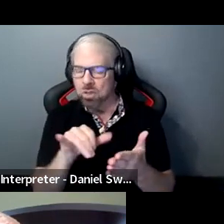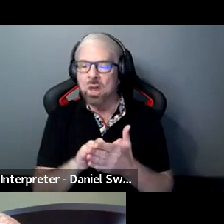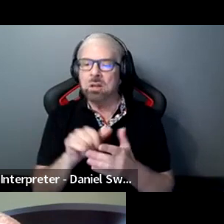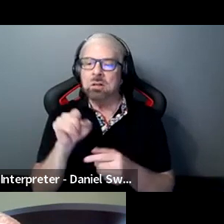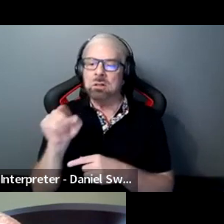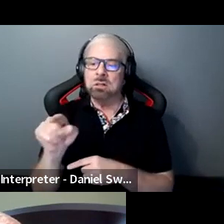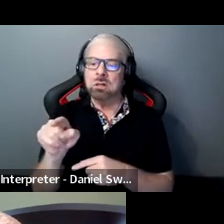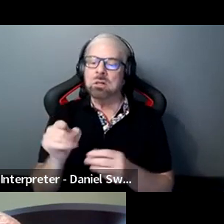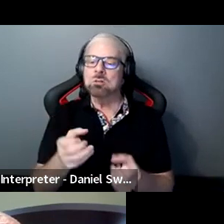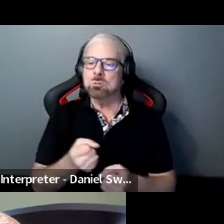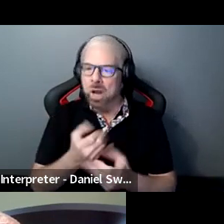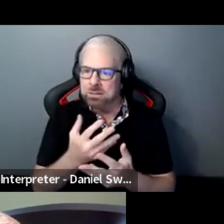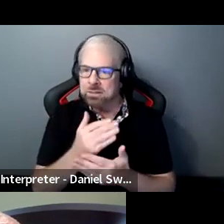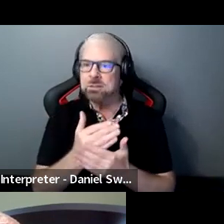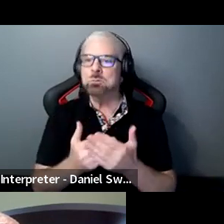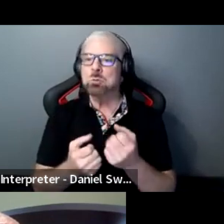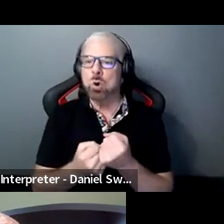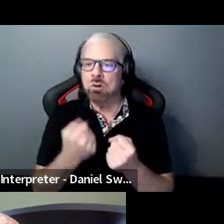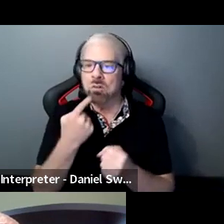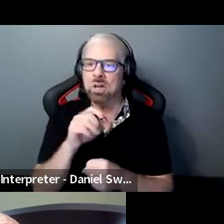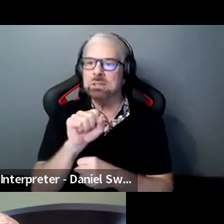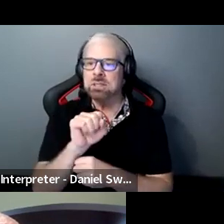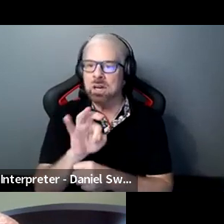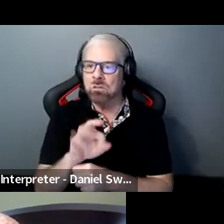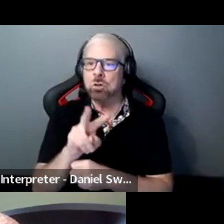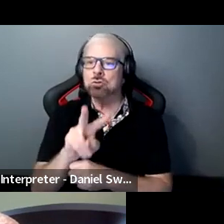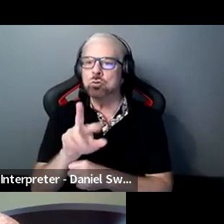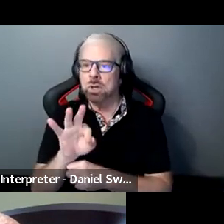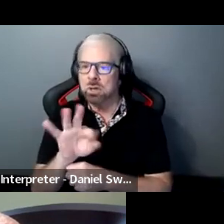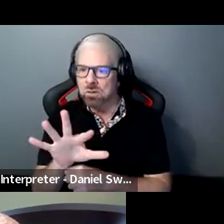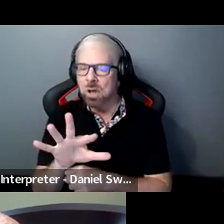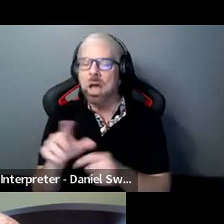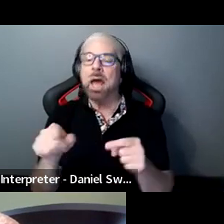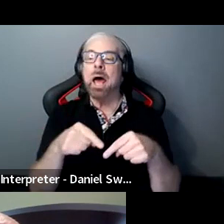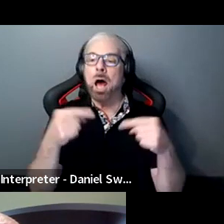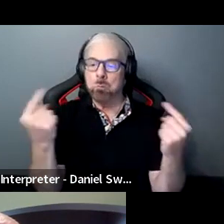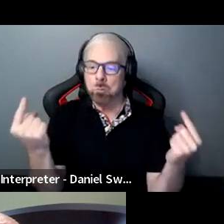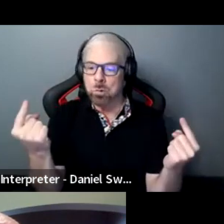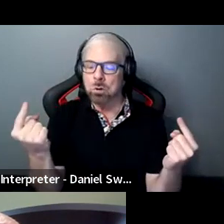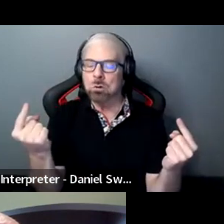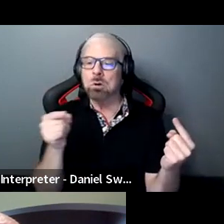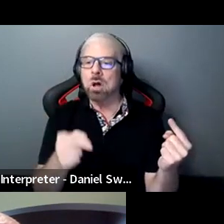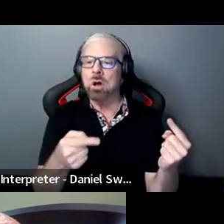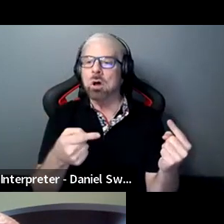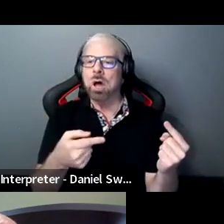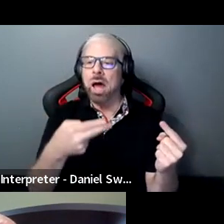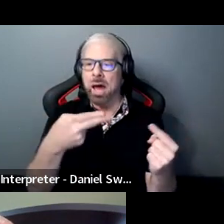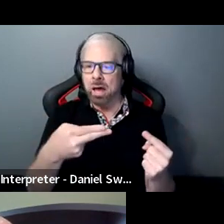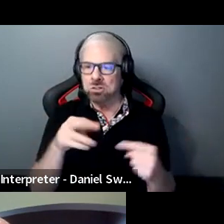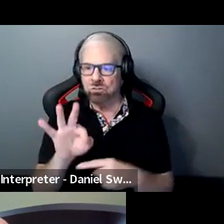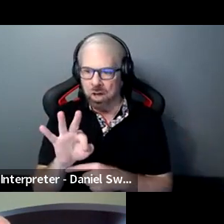consider in expressing support for Senate File 295 in opposition to House